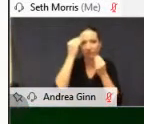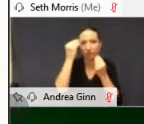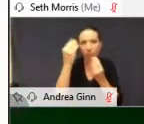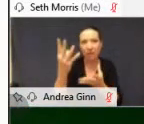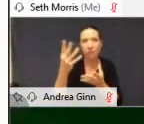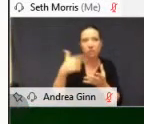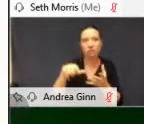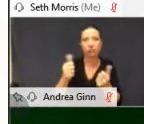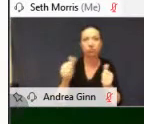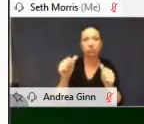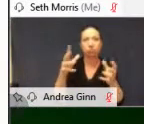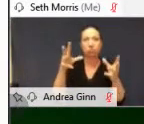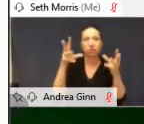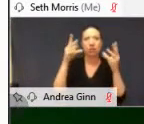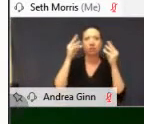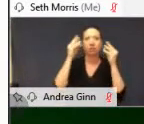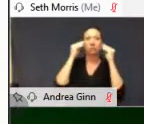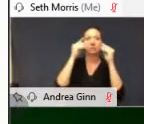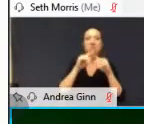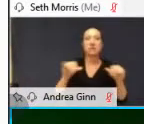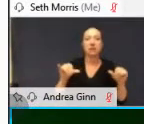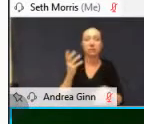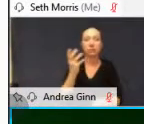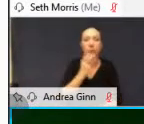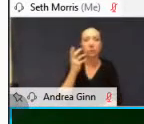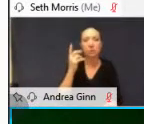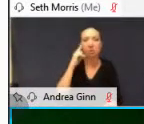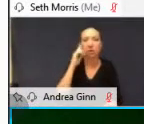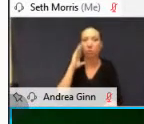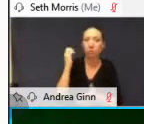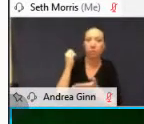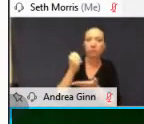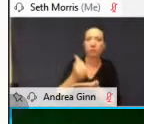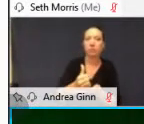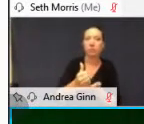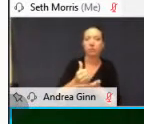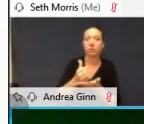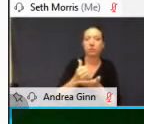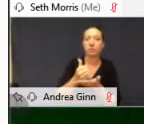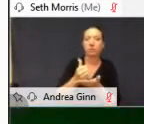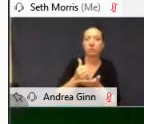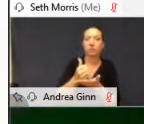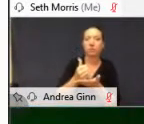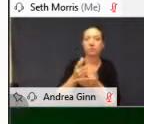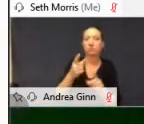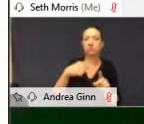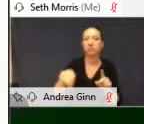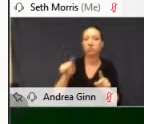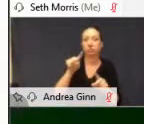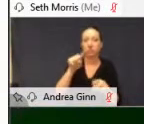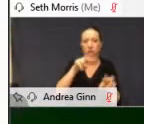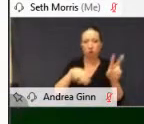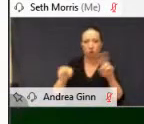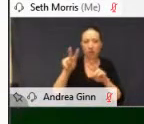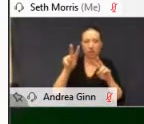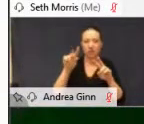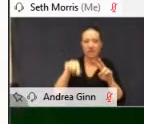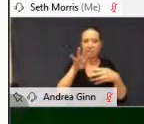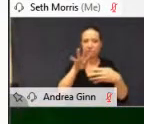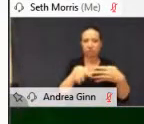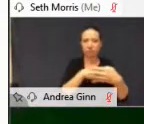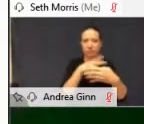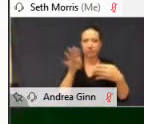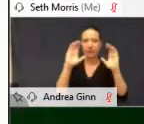in all at once. And so I just thought it'd be helpful to ground you in taking a look at a comparison of what all